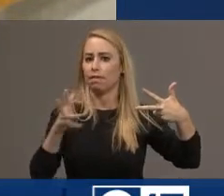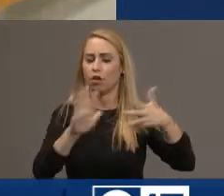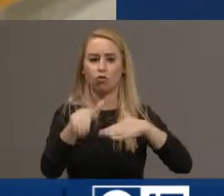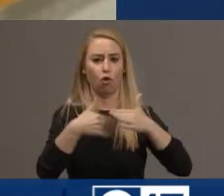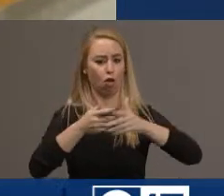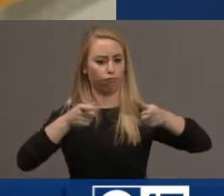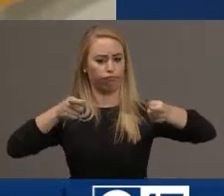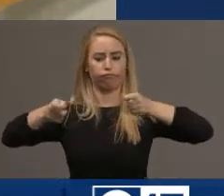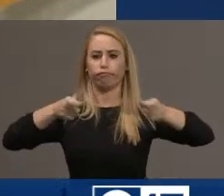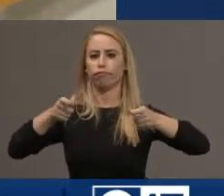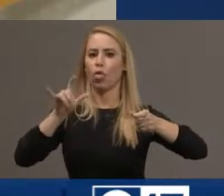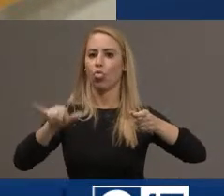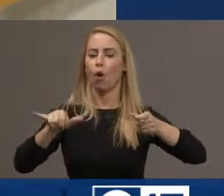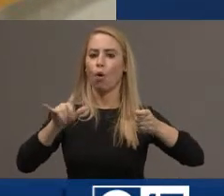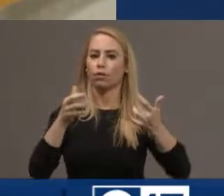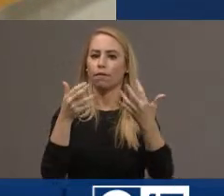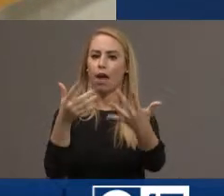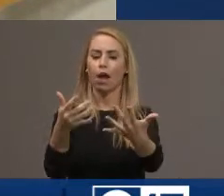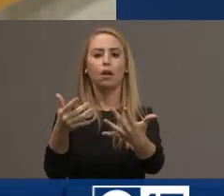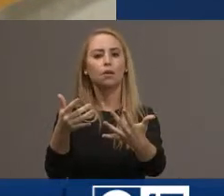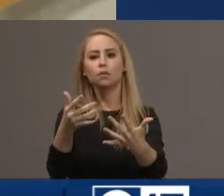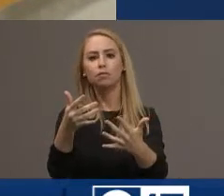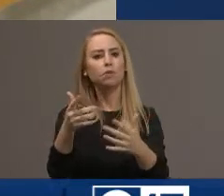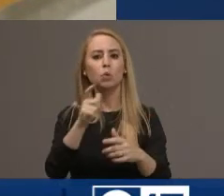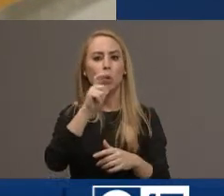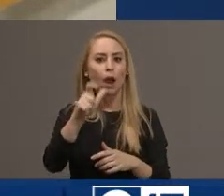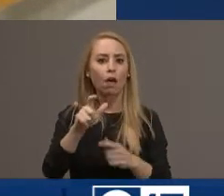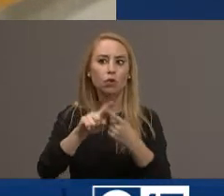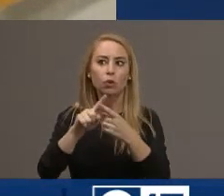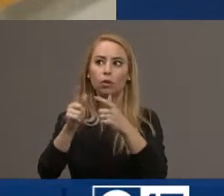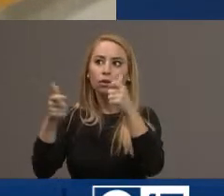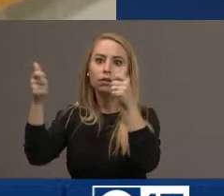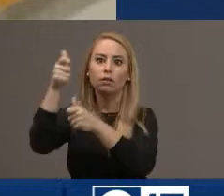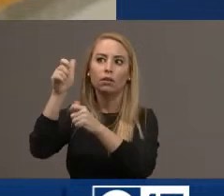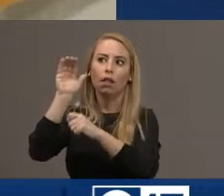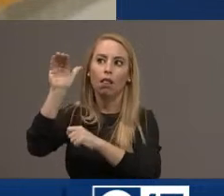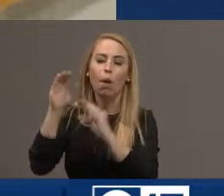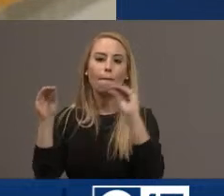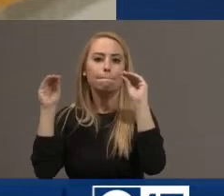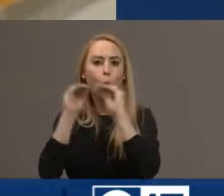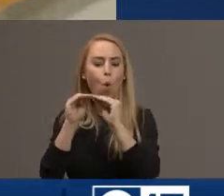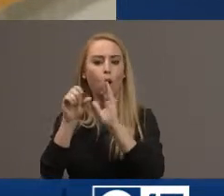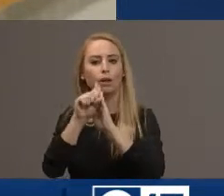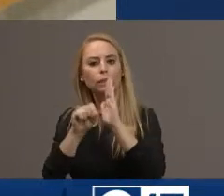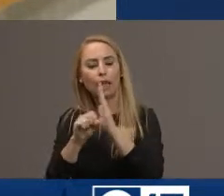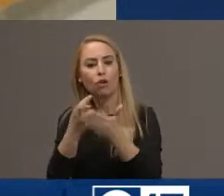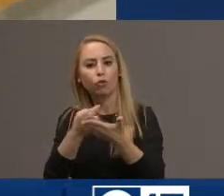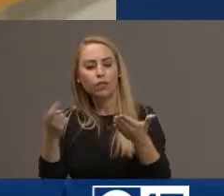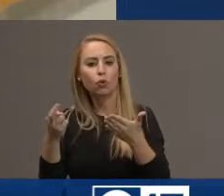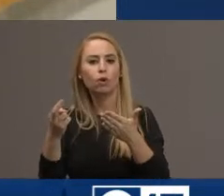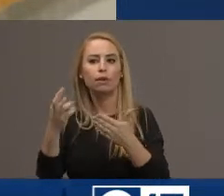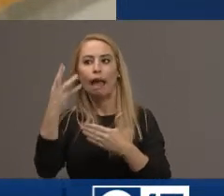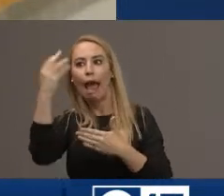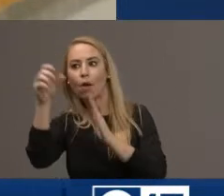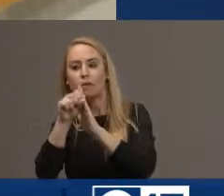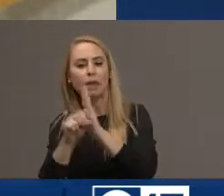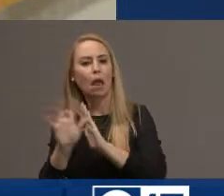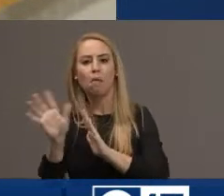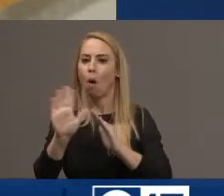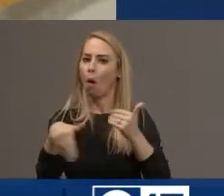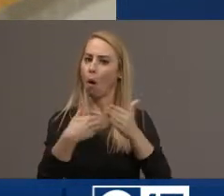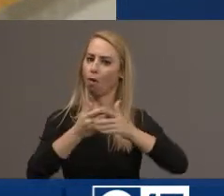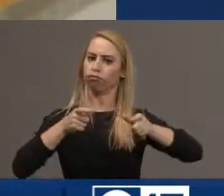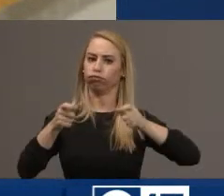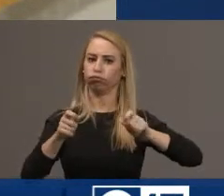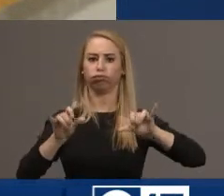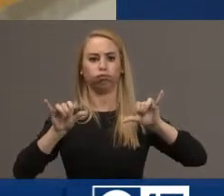all managed those crises without having to ask for significant state or out-of-state resources, and all of them are